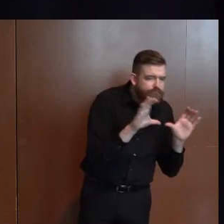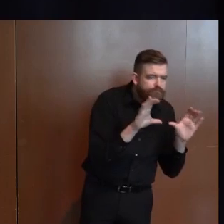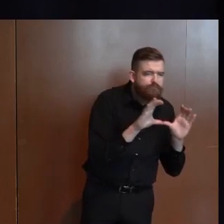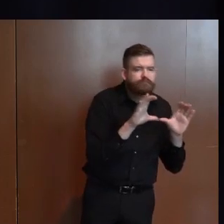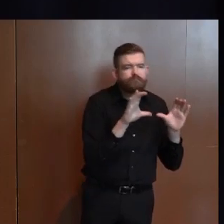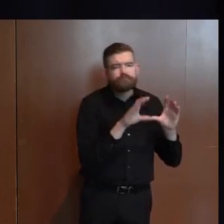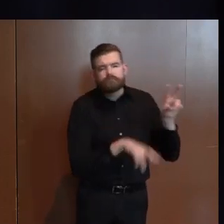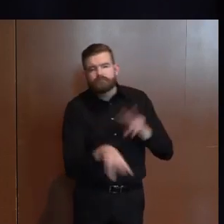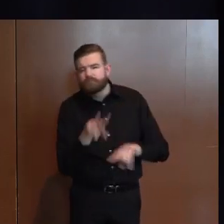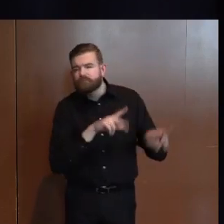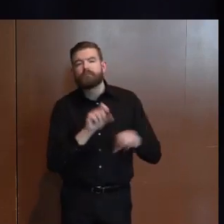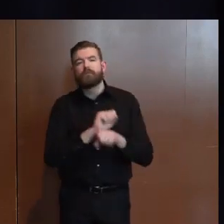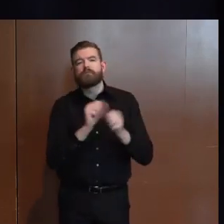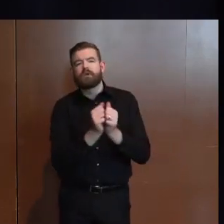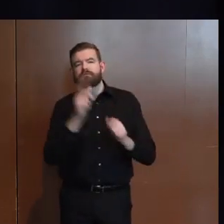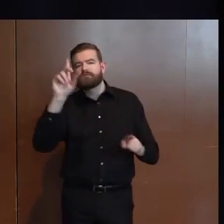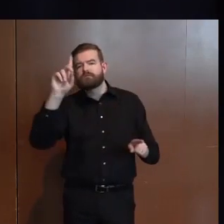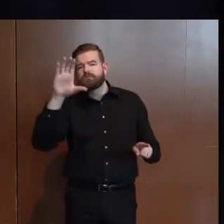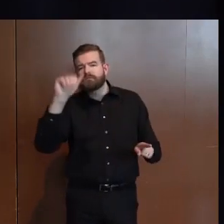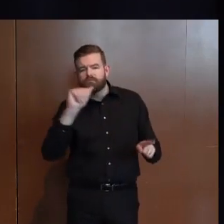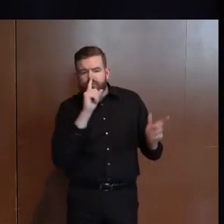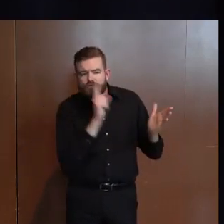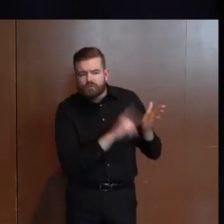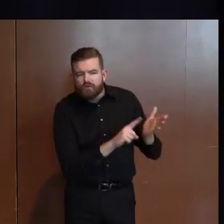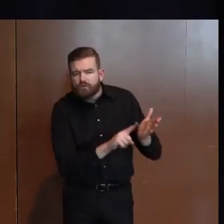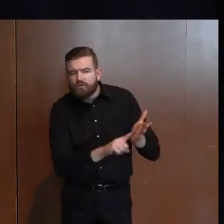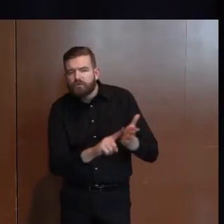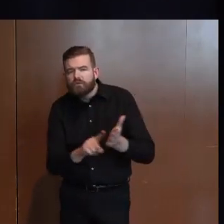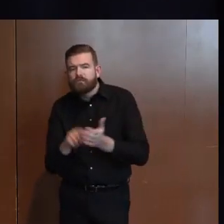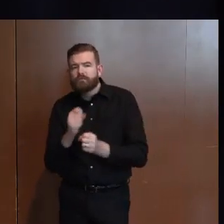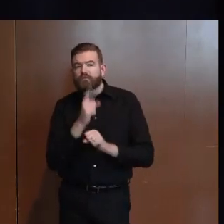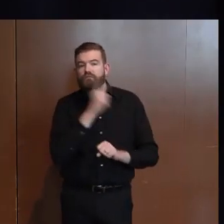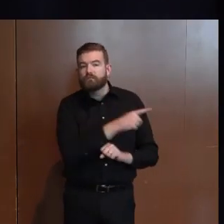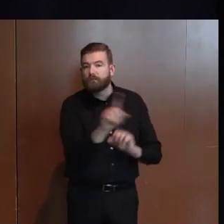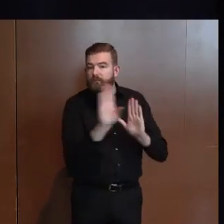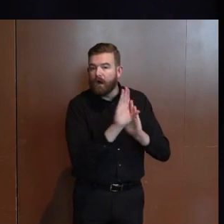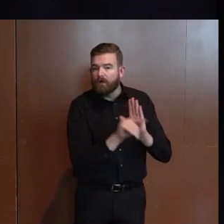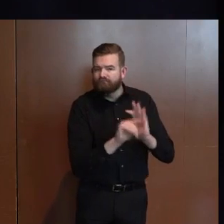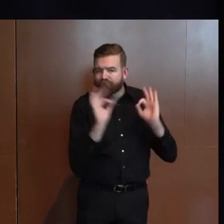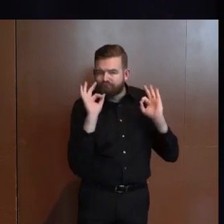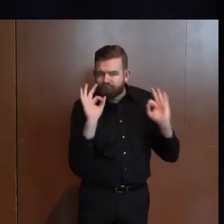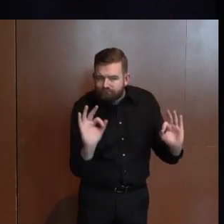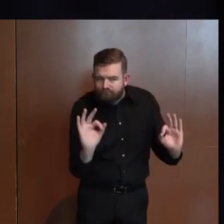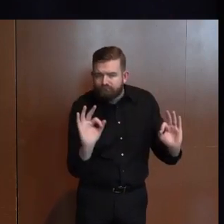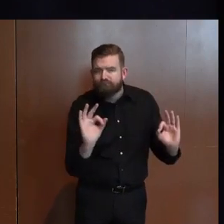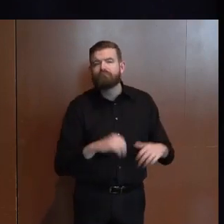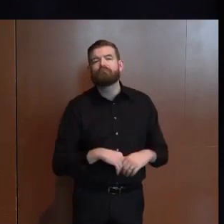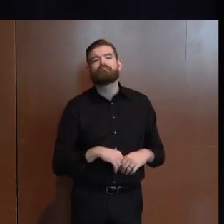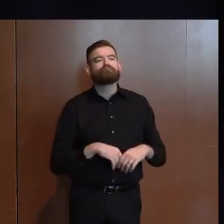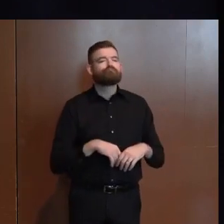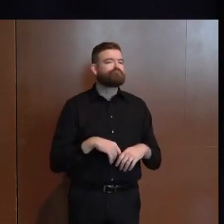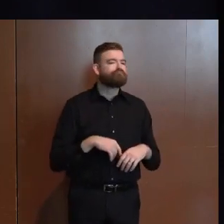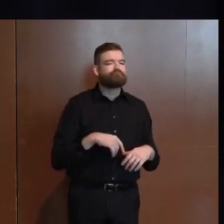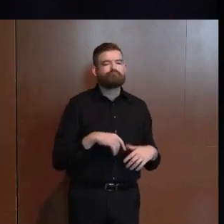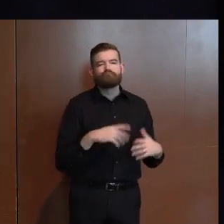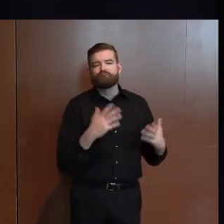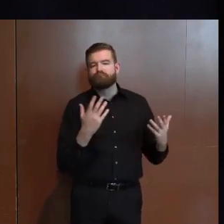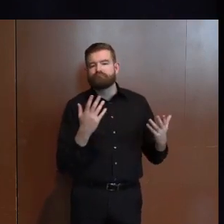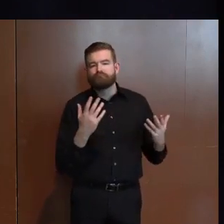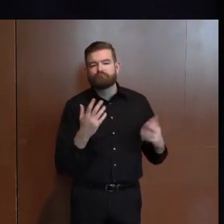quick check to make sure that their backgrounds are in order, and also sorting them